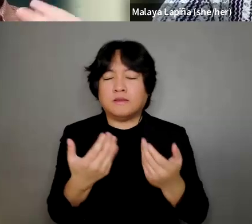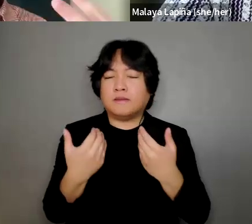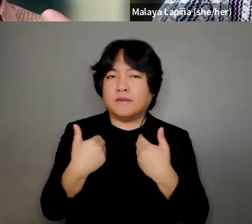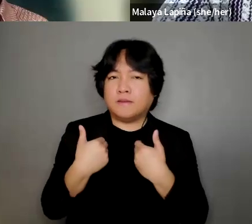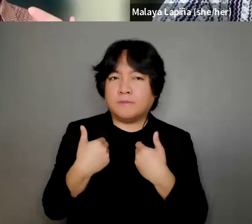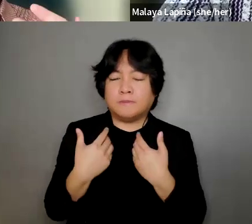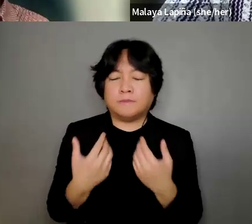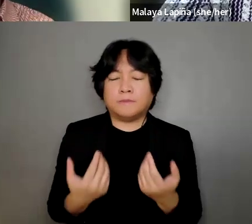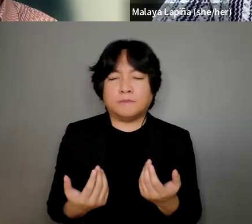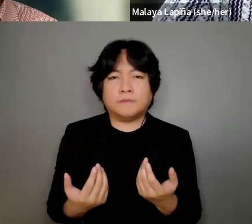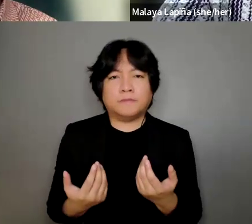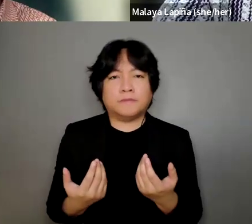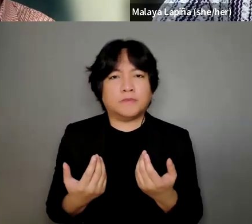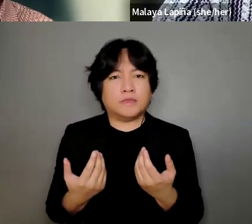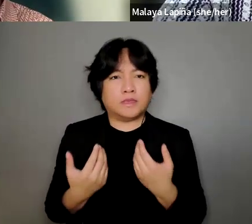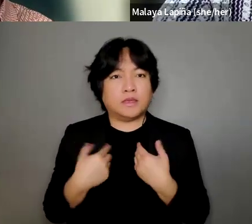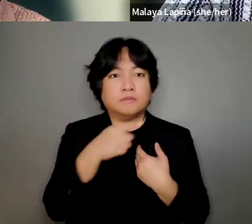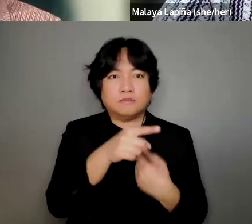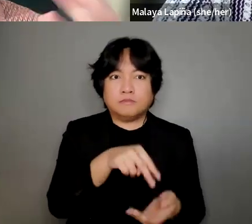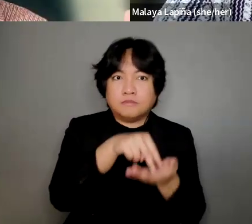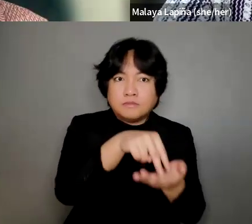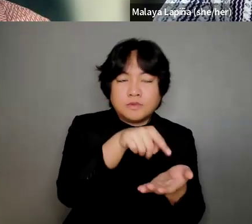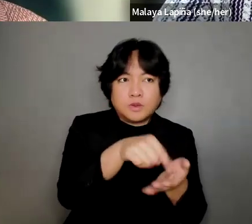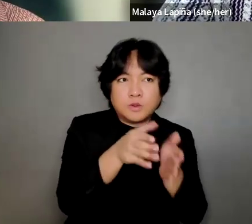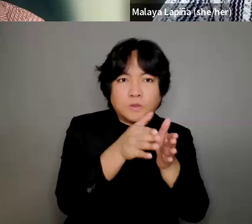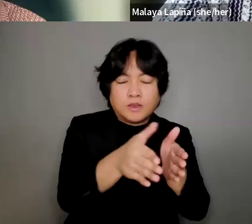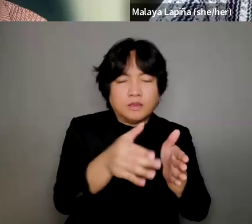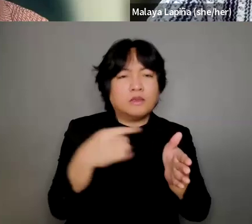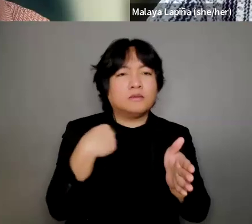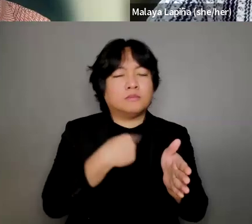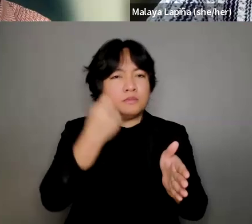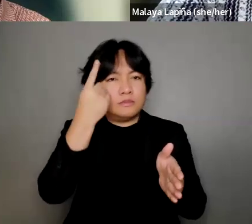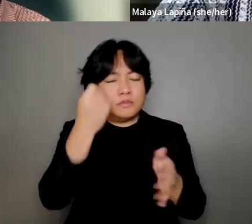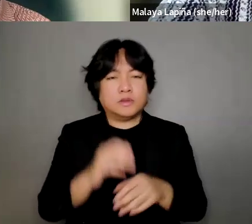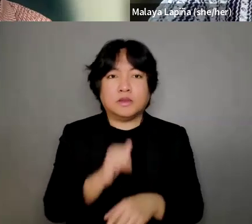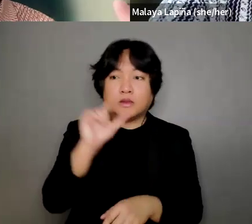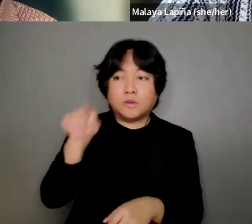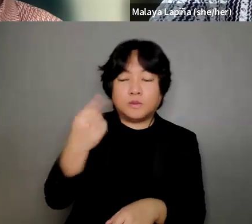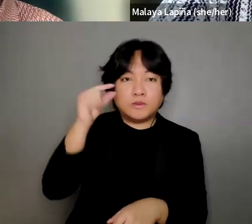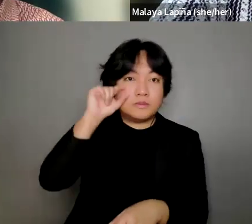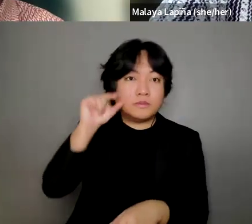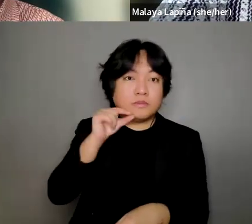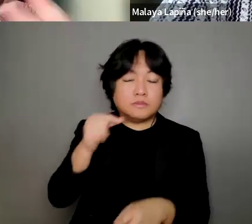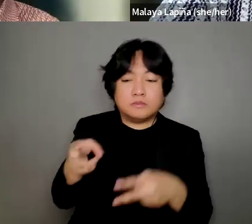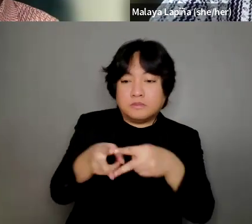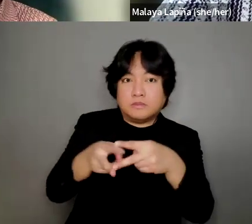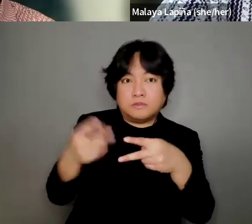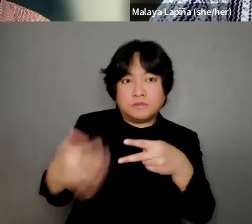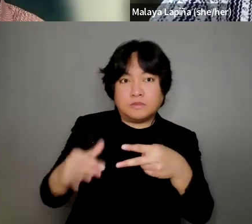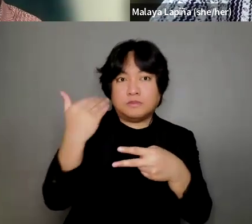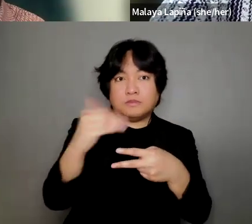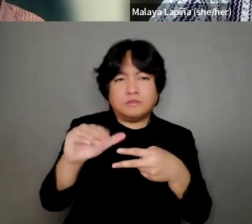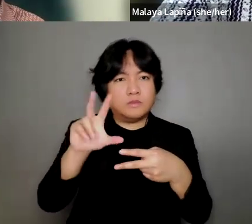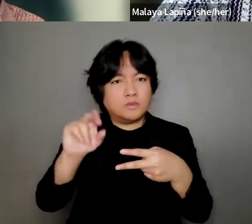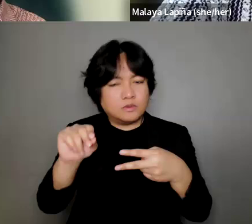certain or long-standing or hegemonic ways that we've understood not just gender relations, but also experiences of